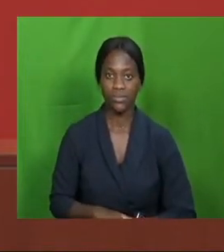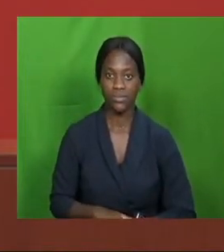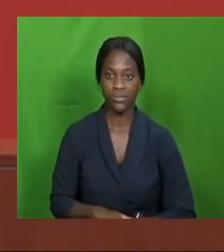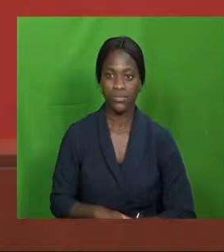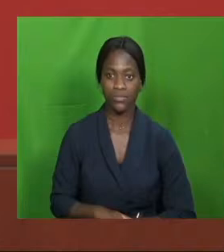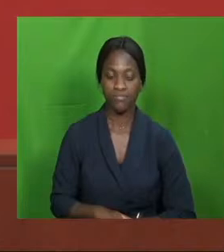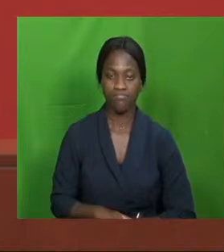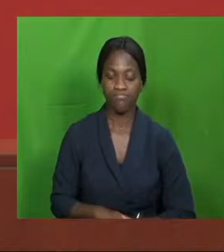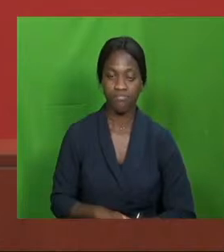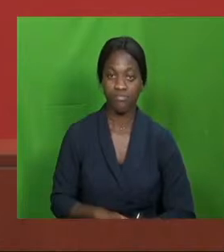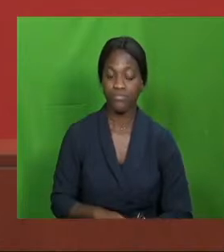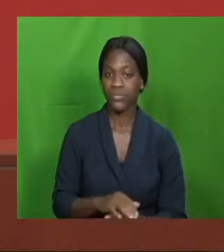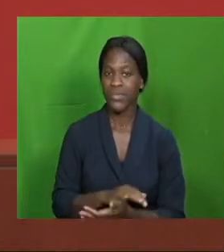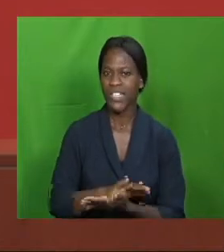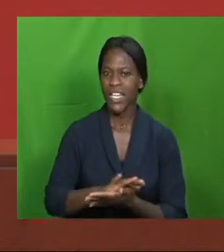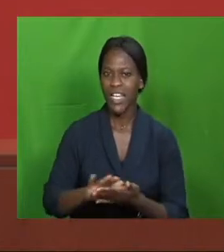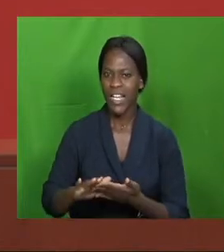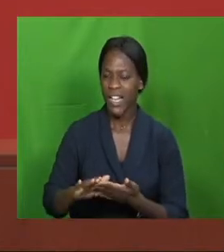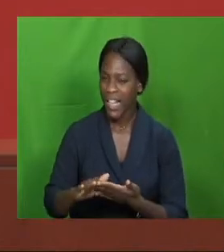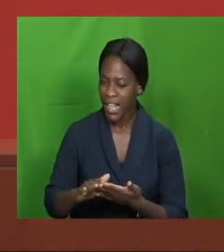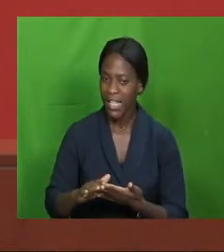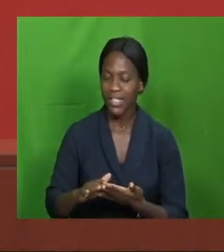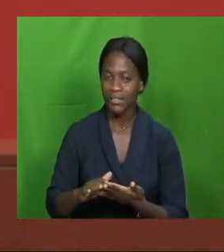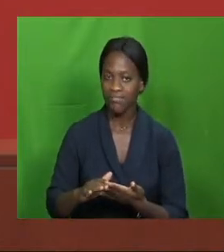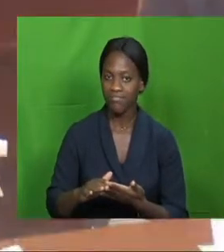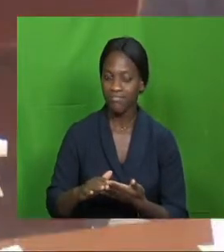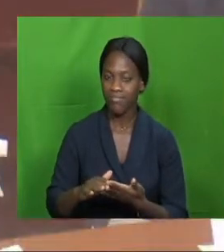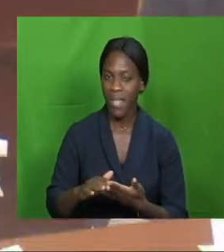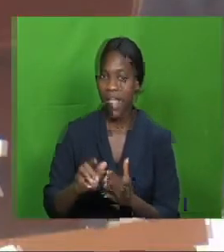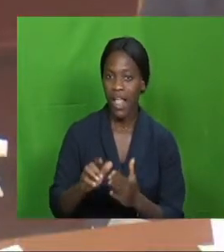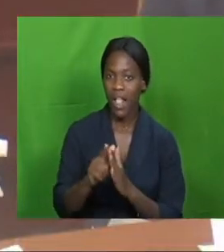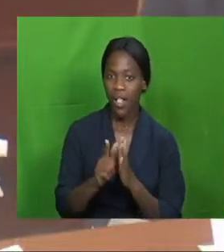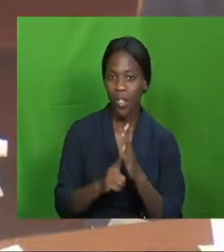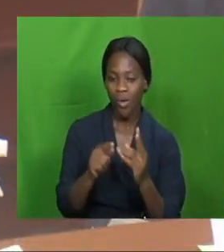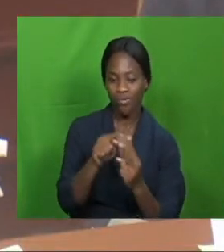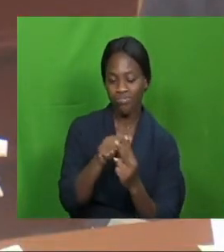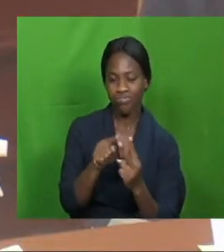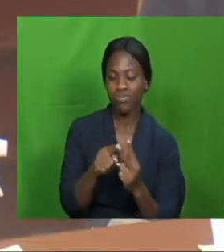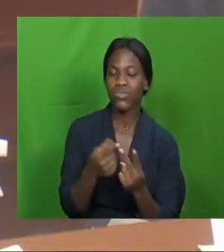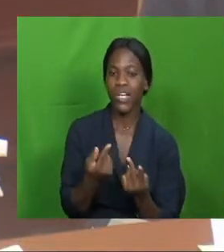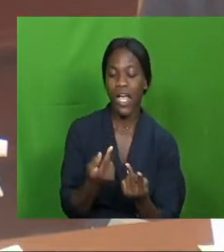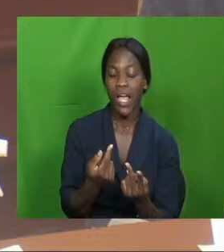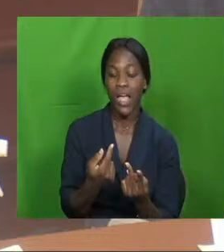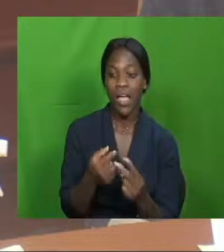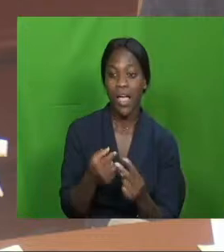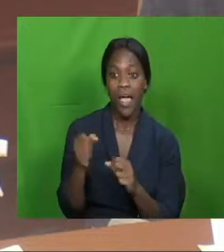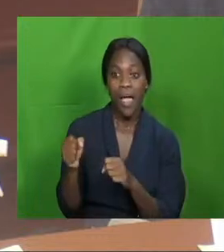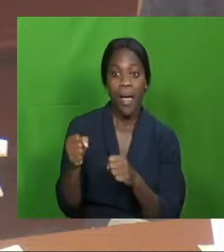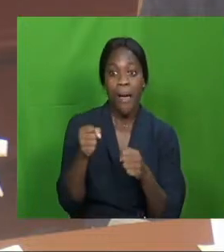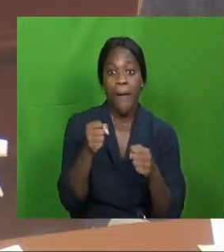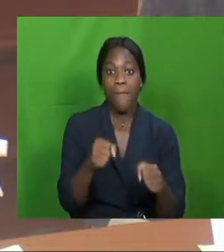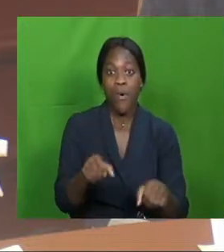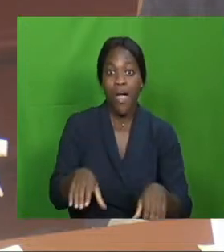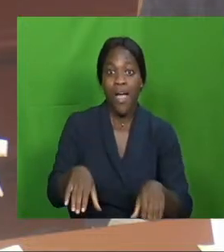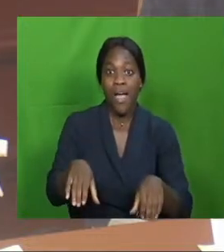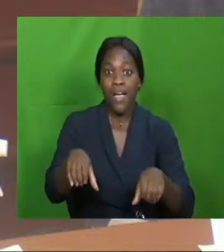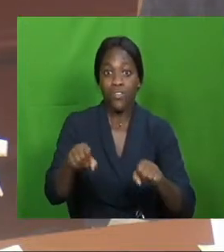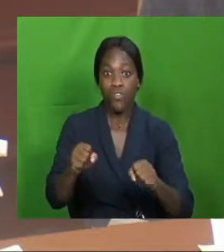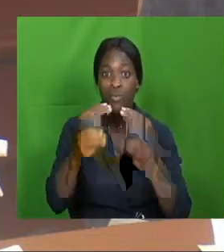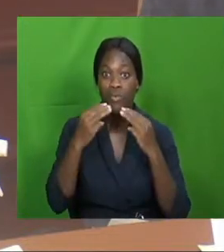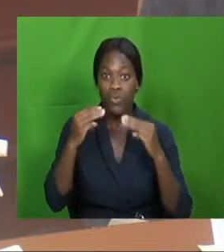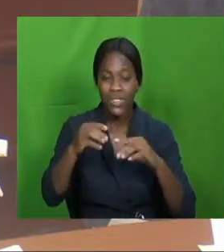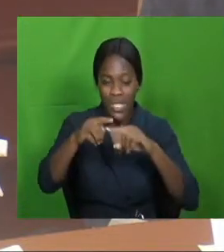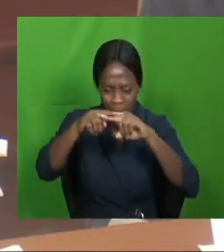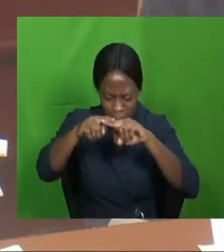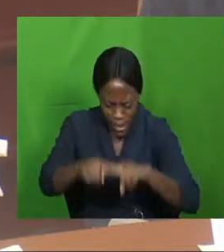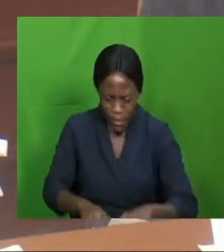It is clear from the above provisions that the power to admit a motion is vested exclusively